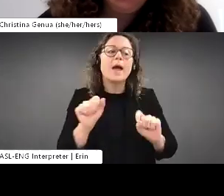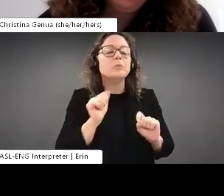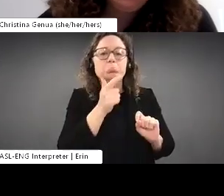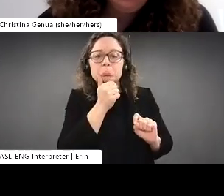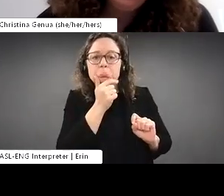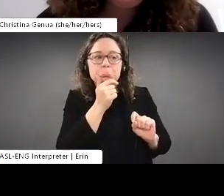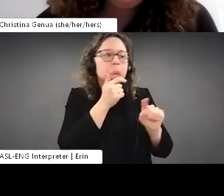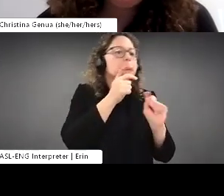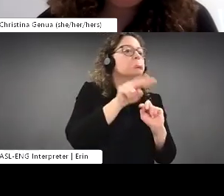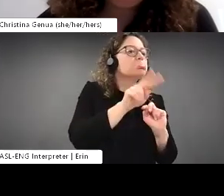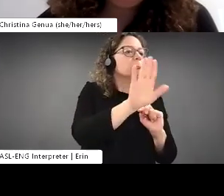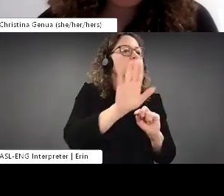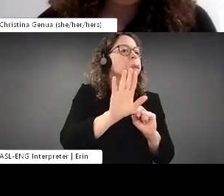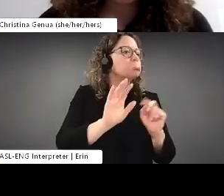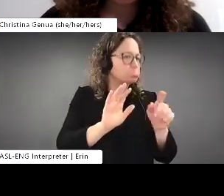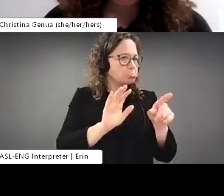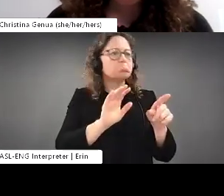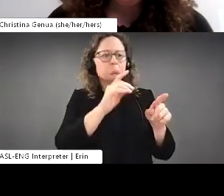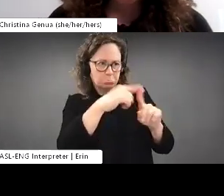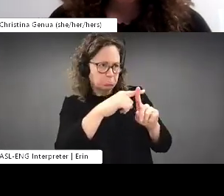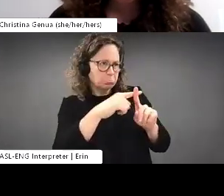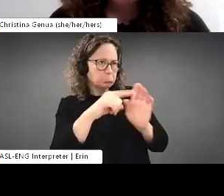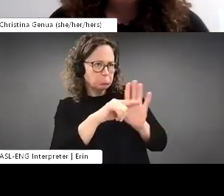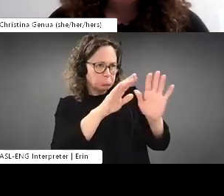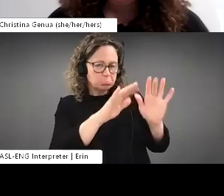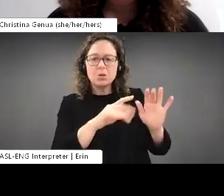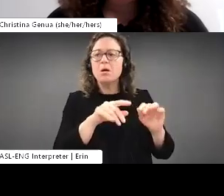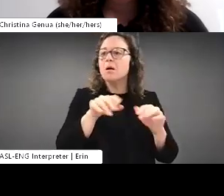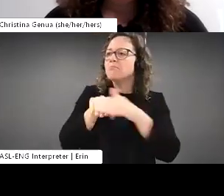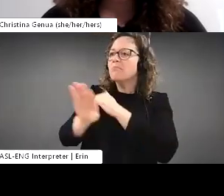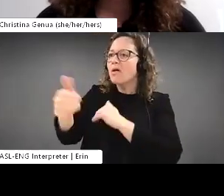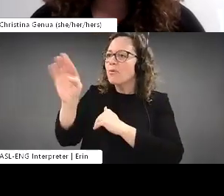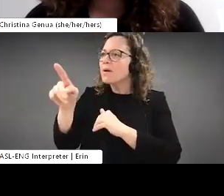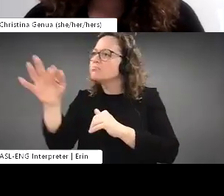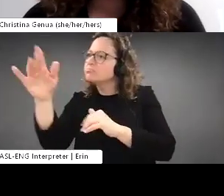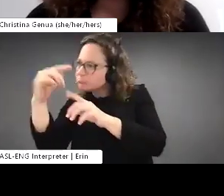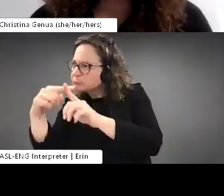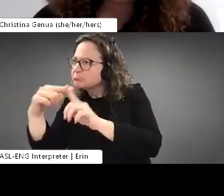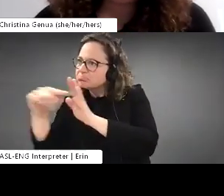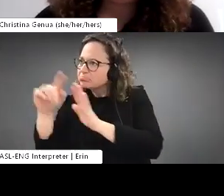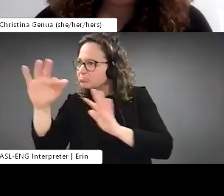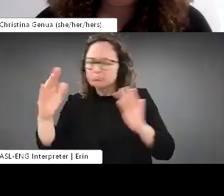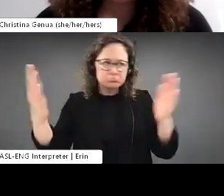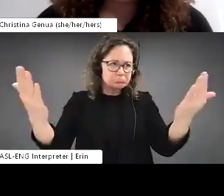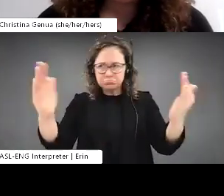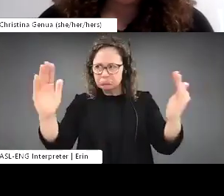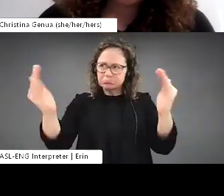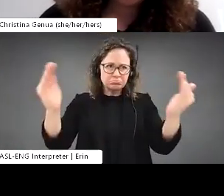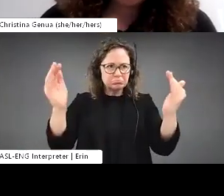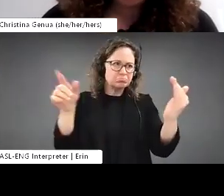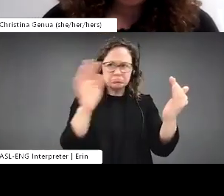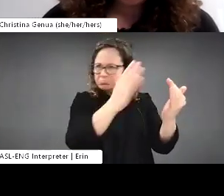different banks, compare the perks and prices for each bank's types of accounts, and make sure you're getting the best account for